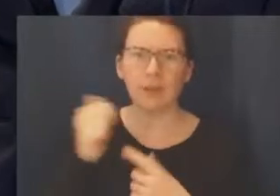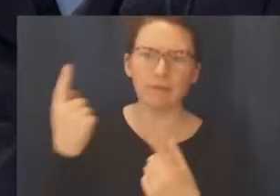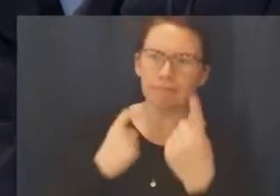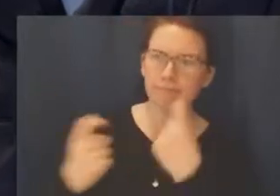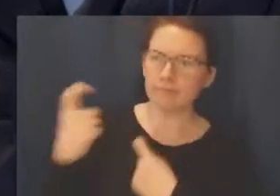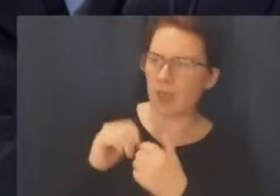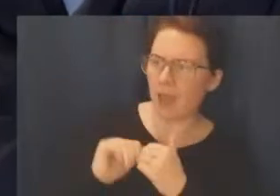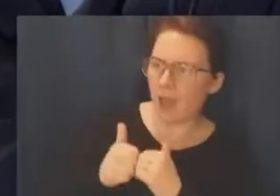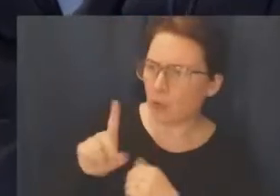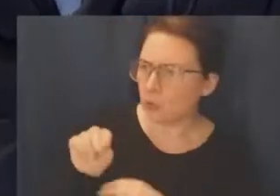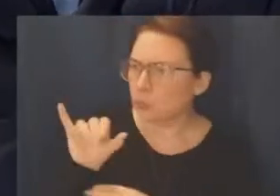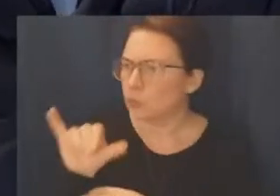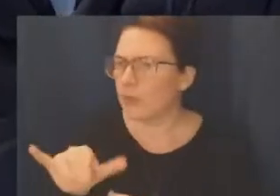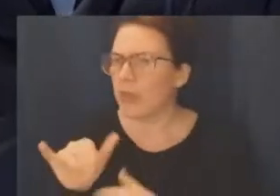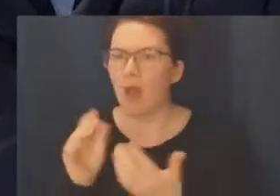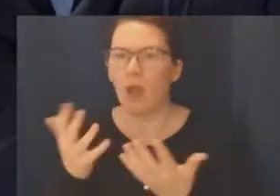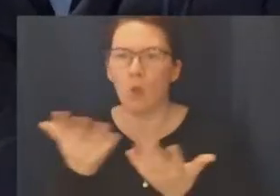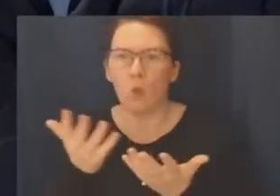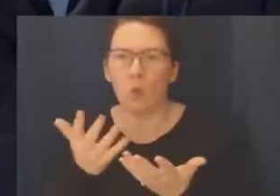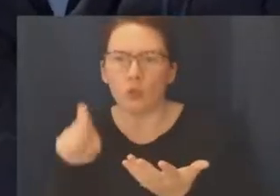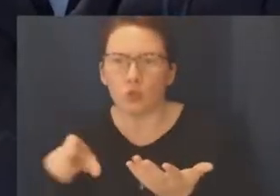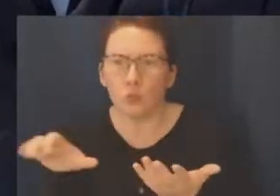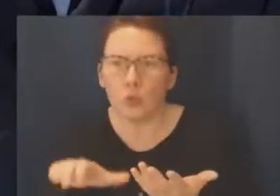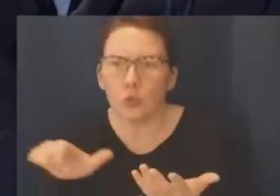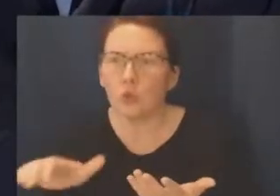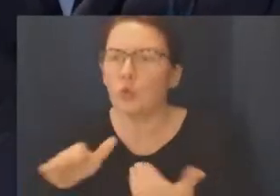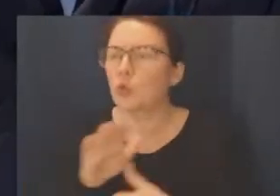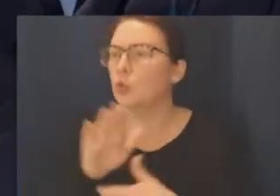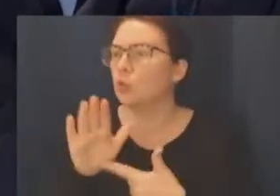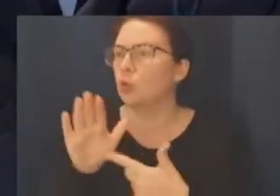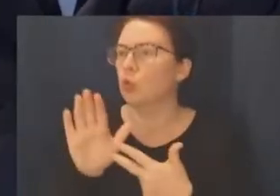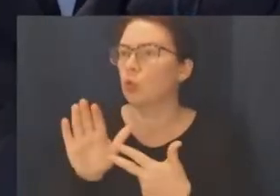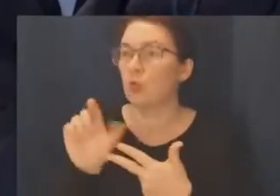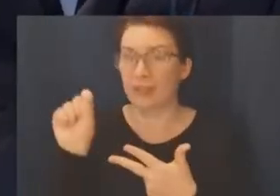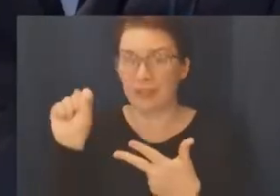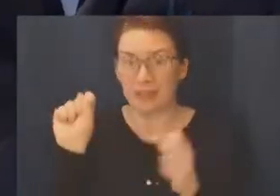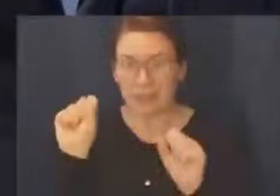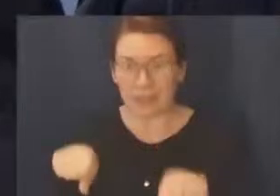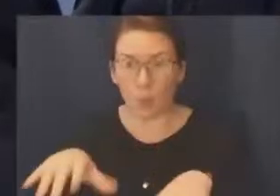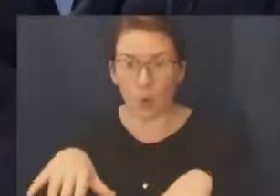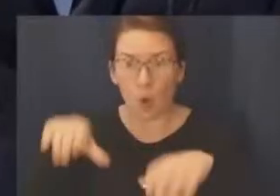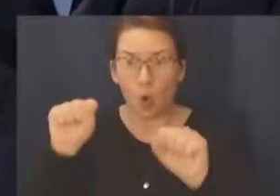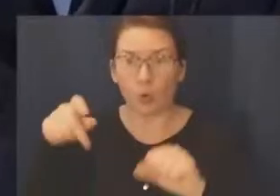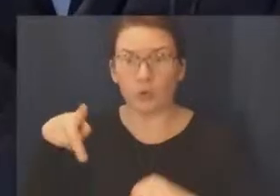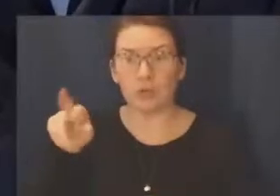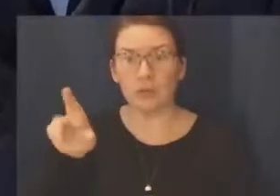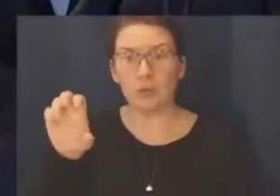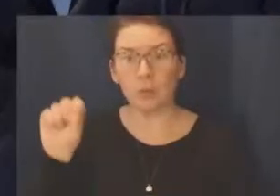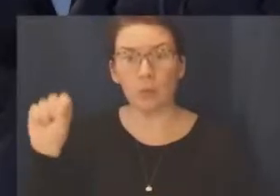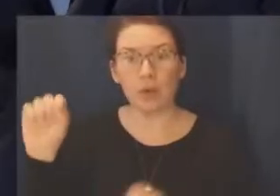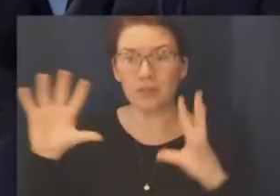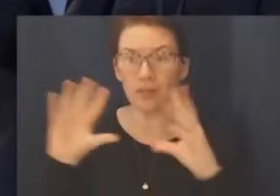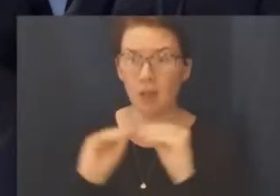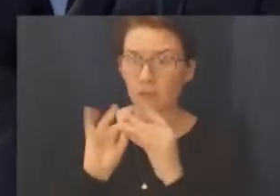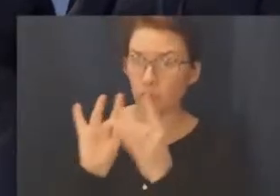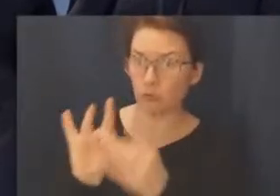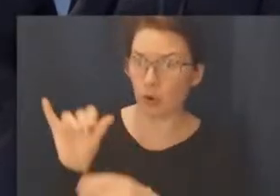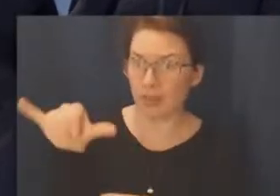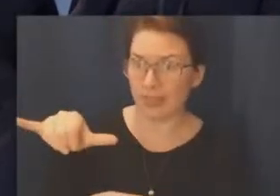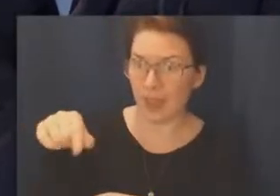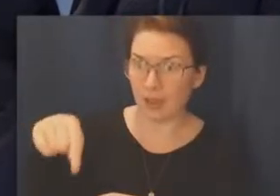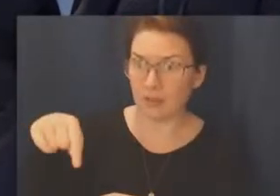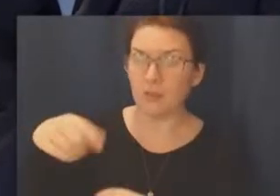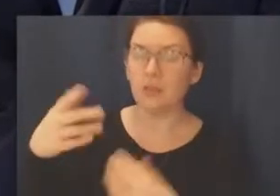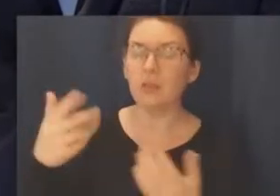us to do? Will you do a press conference with us? And so we're really happy